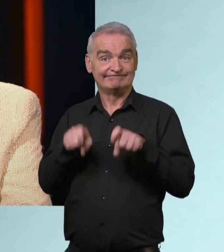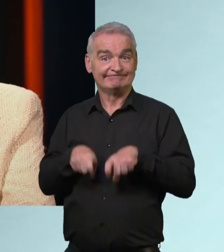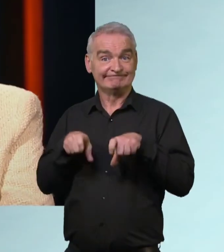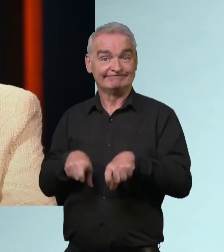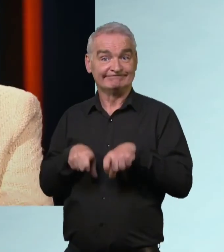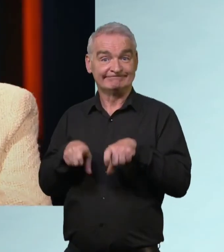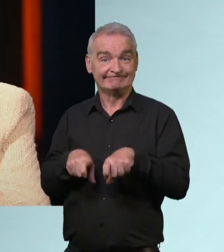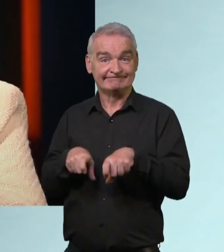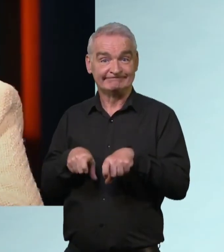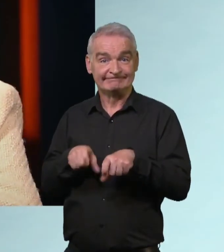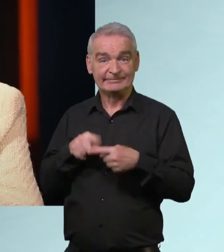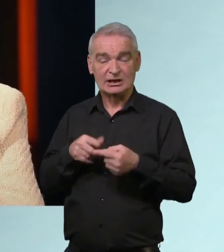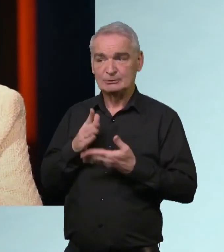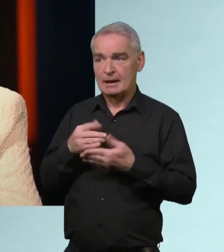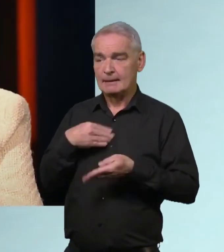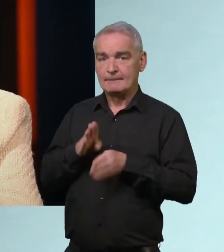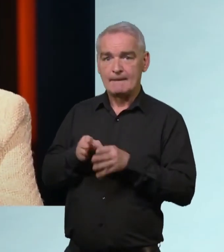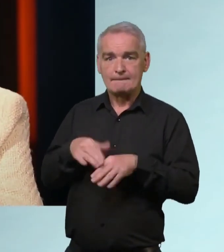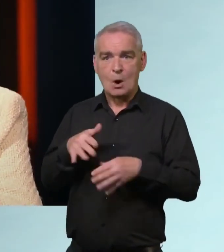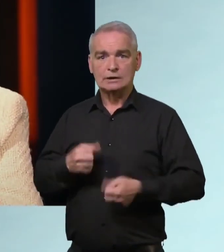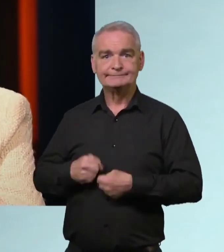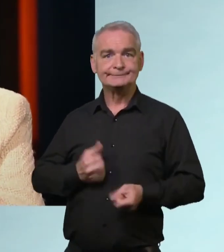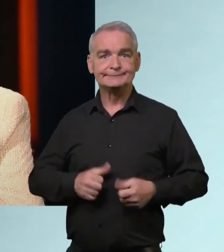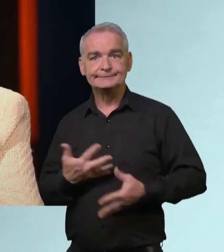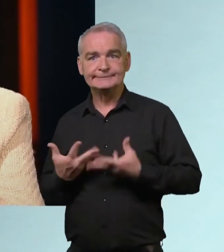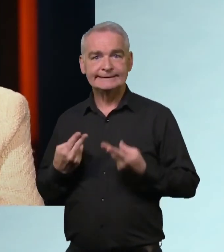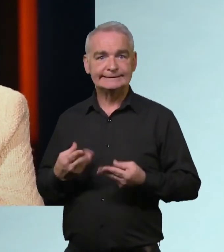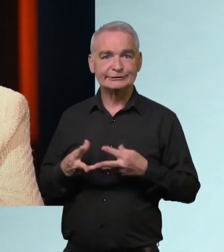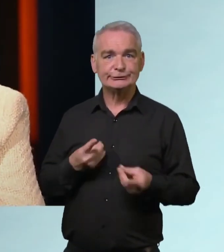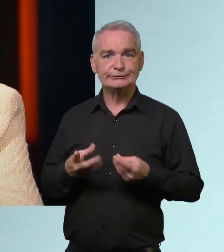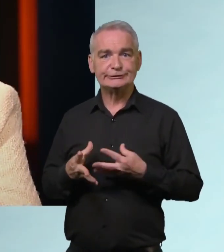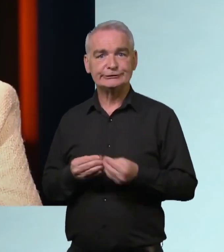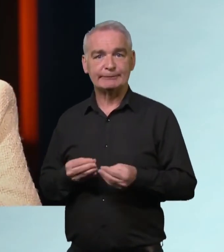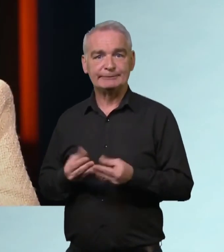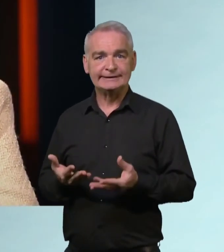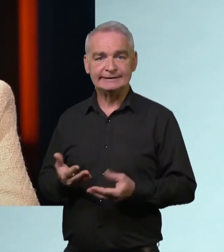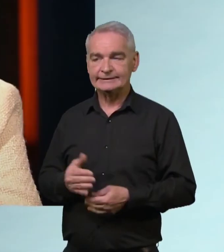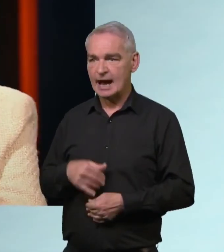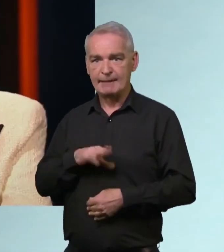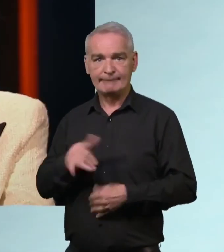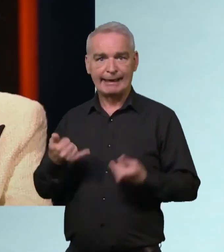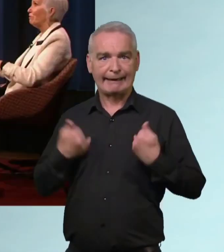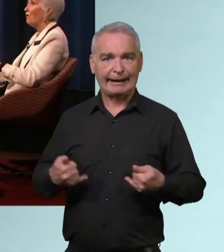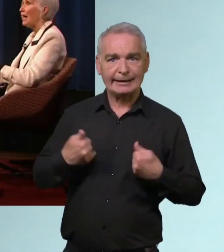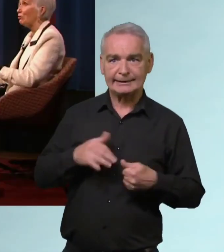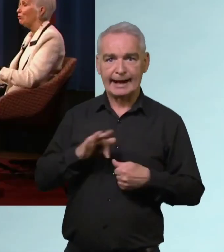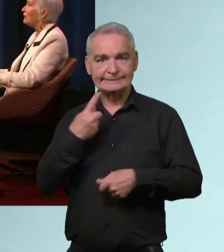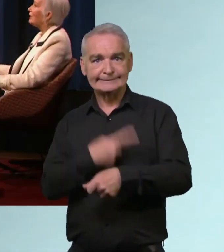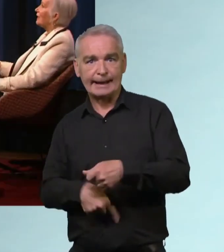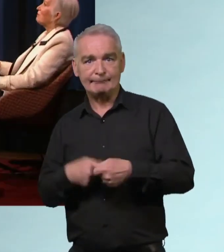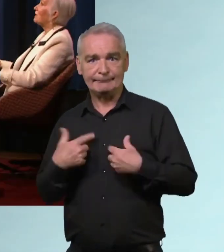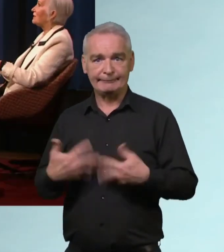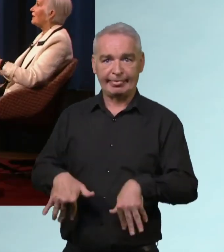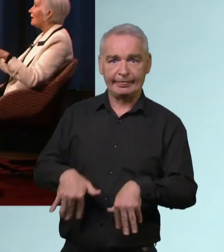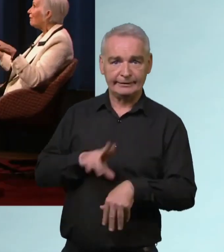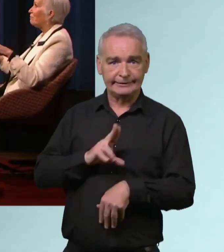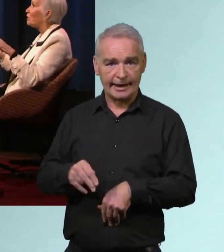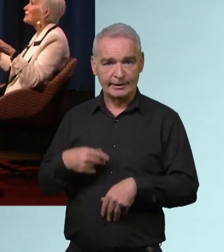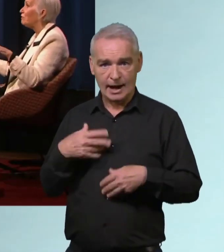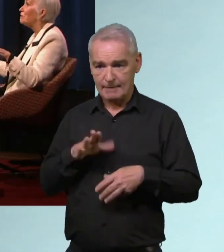twitchy and going, I should be doing something. You know, I'm not an invalid. I can do something. I'm not that old.